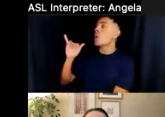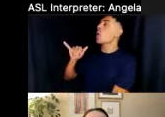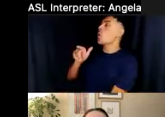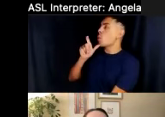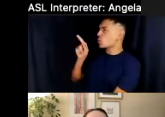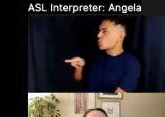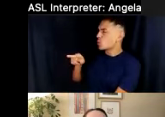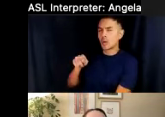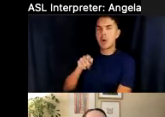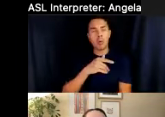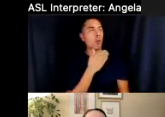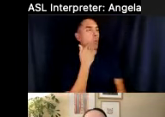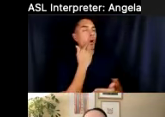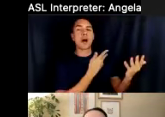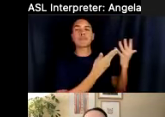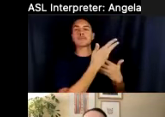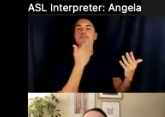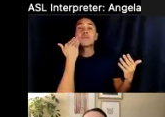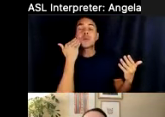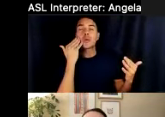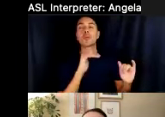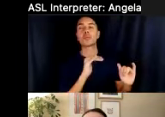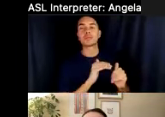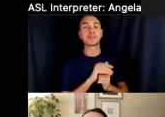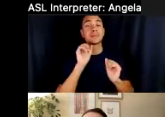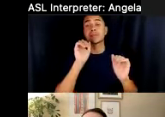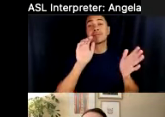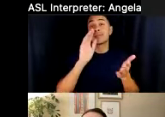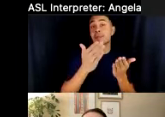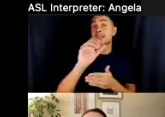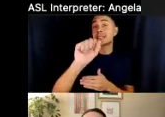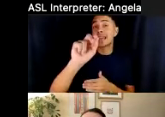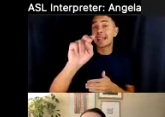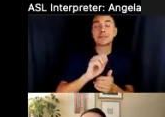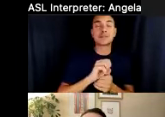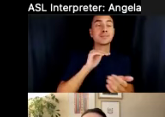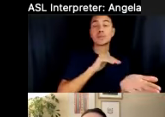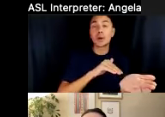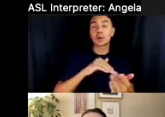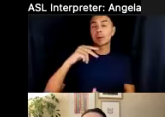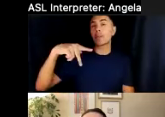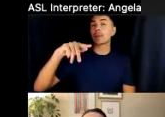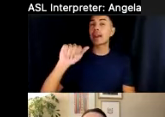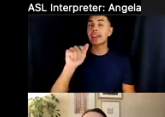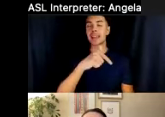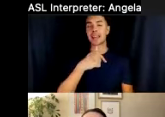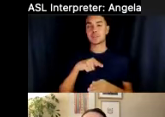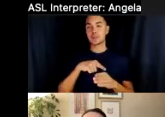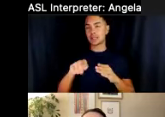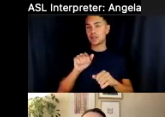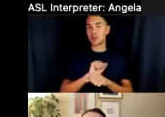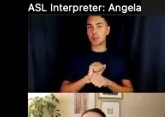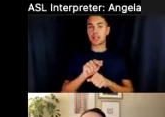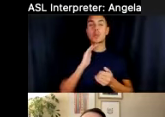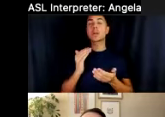as well. So a SANE can be a nurse, they can be a doctor or a PA, they have the specific training, they're going to